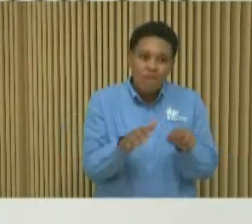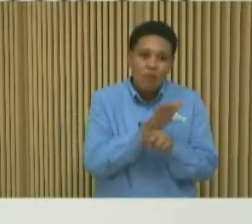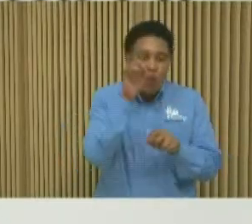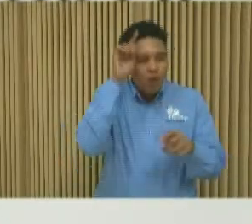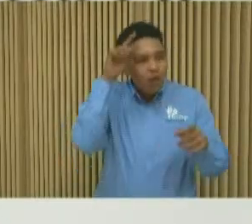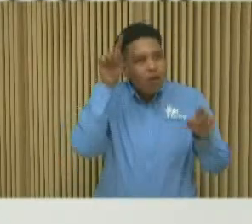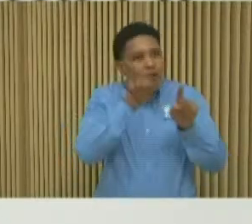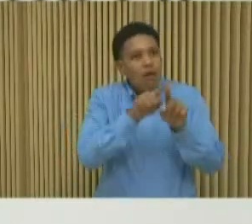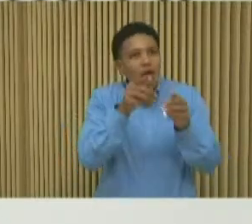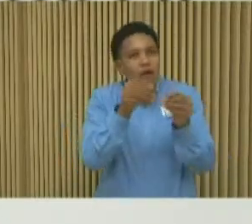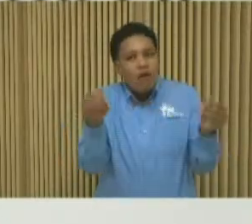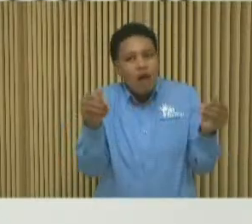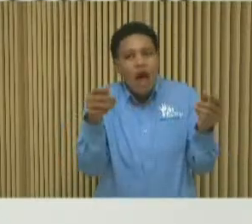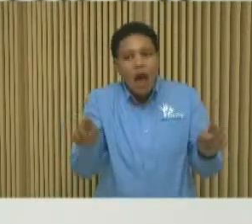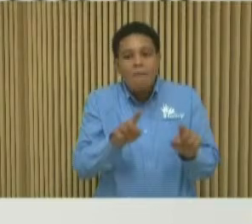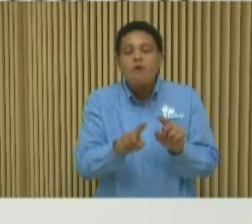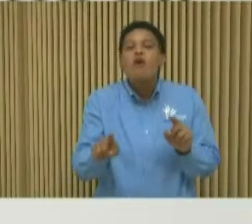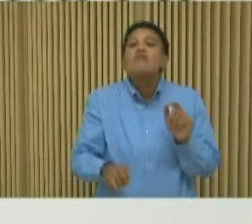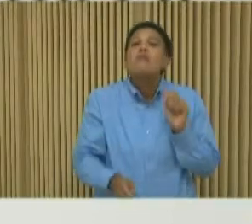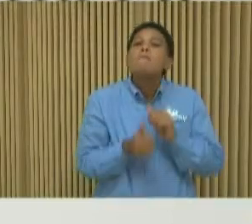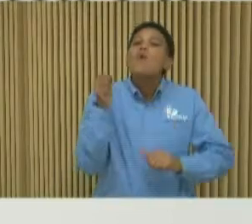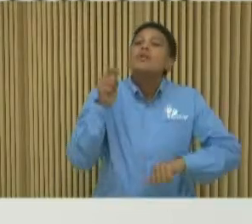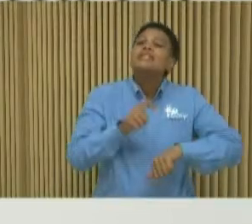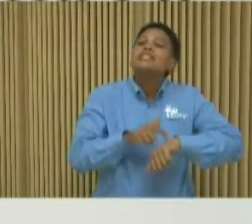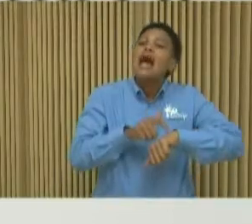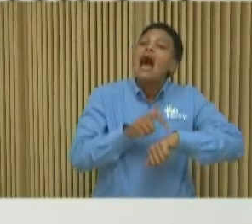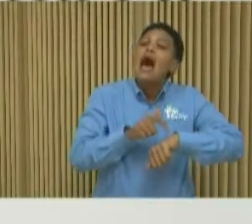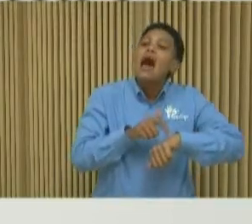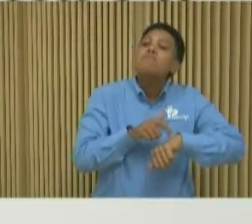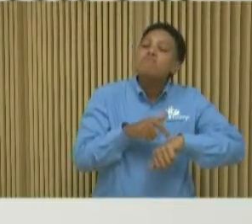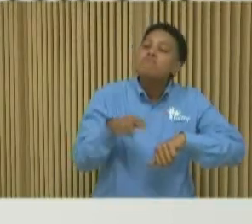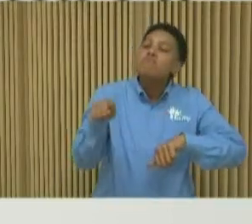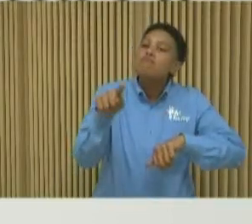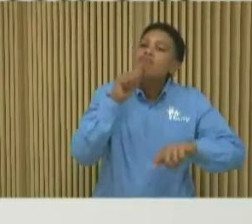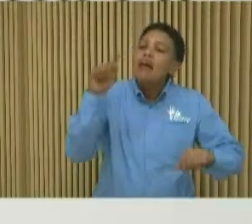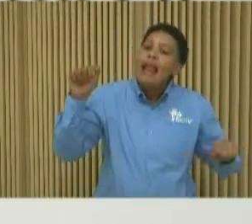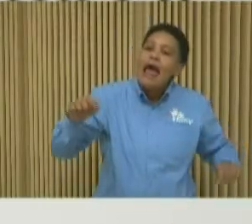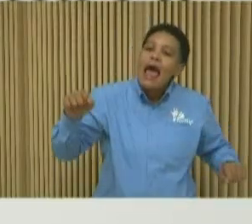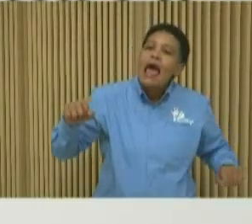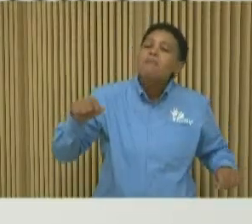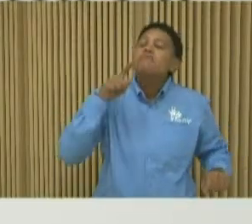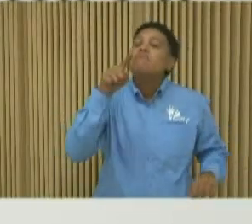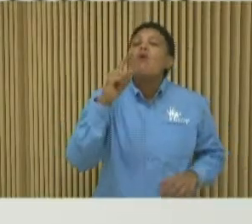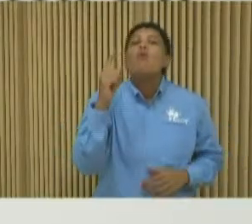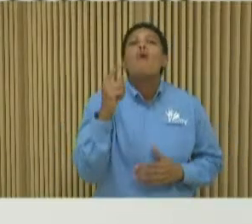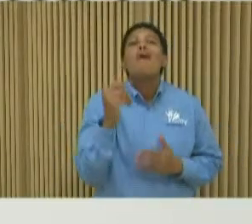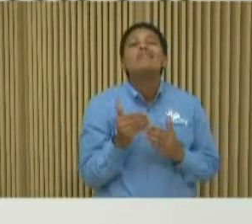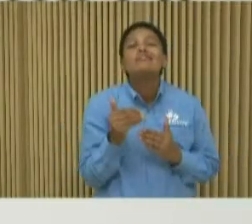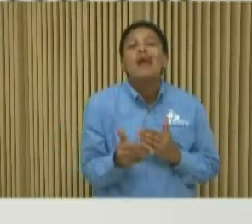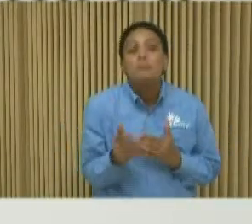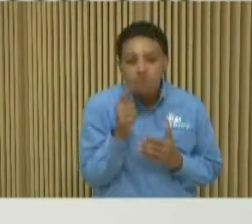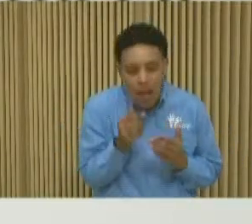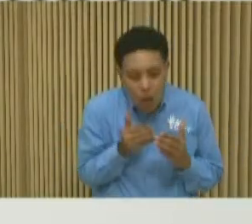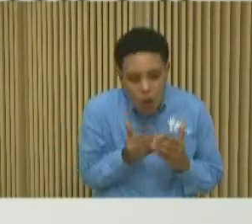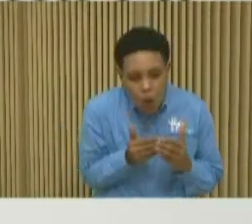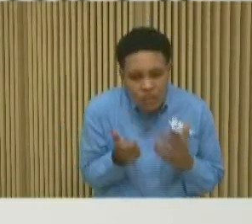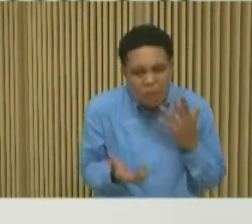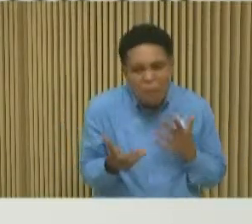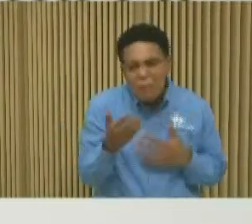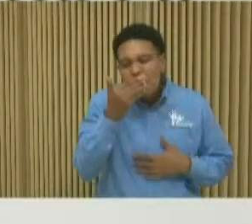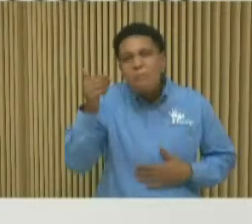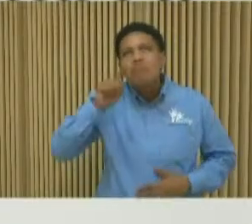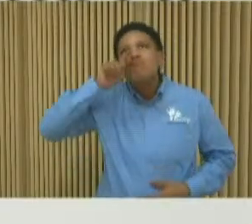resolution, but most of the times they are able to. They're one step closer, and they might have